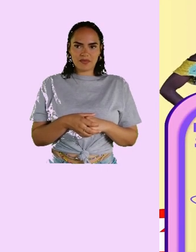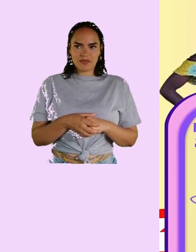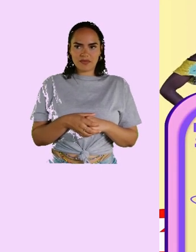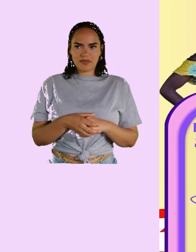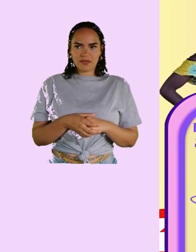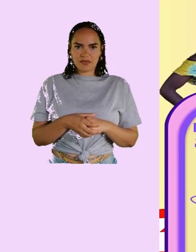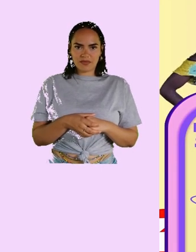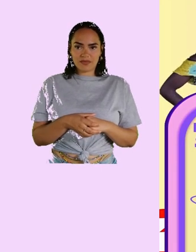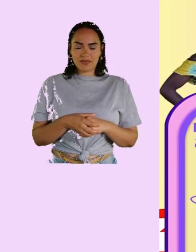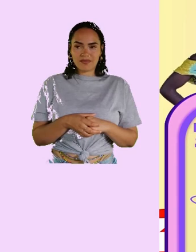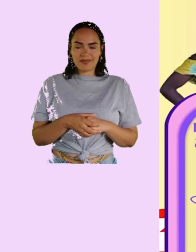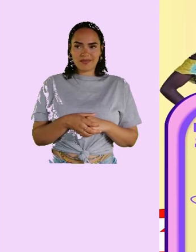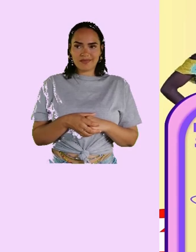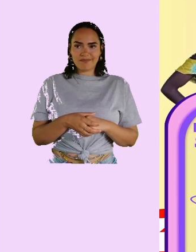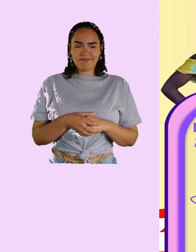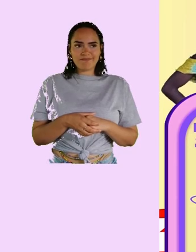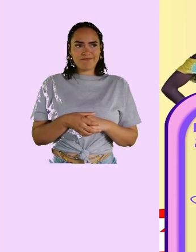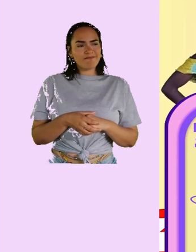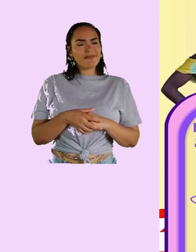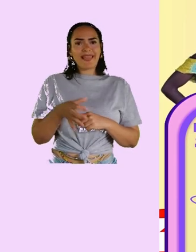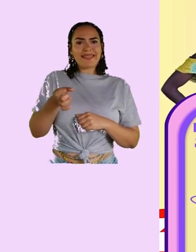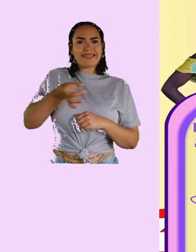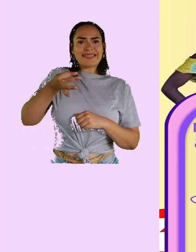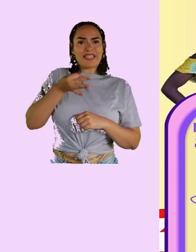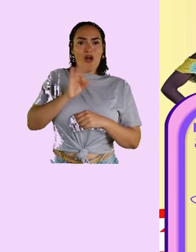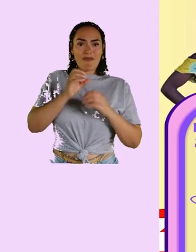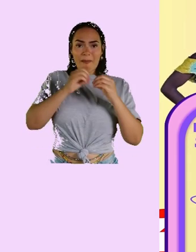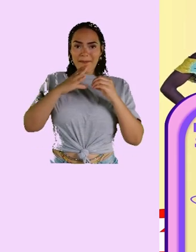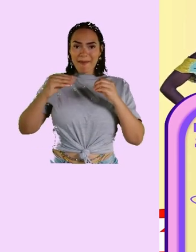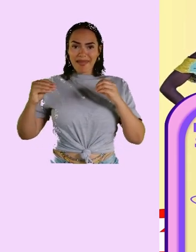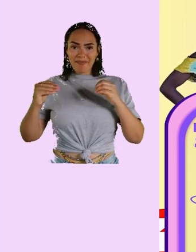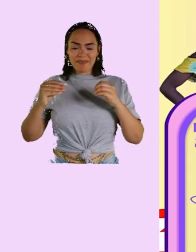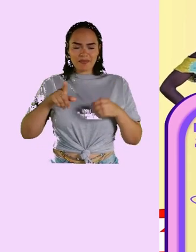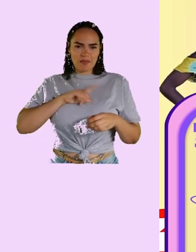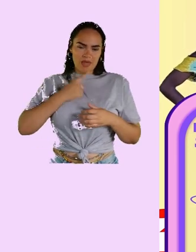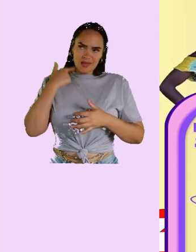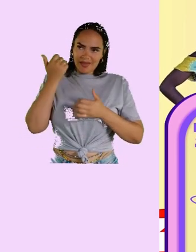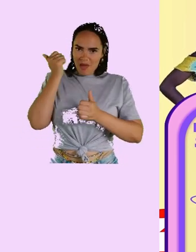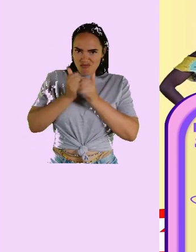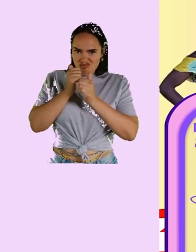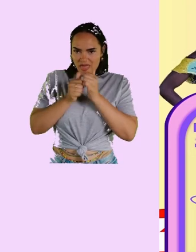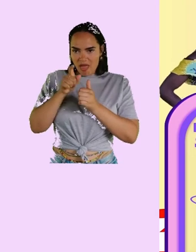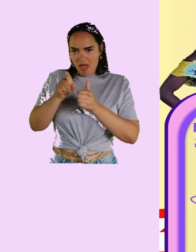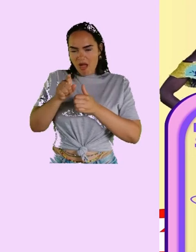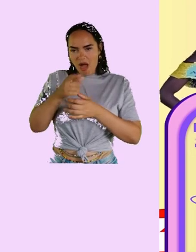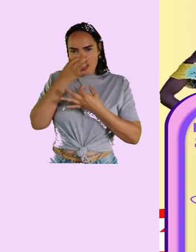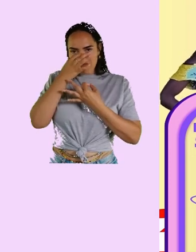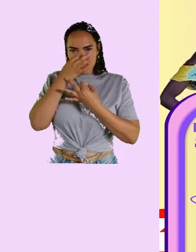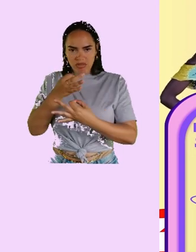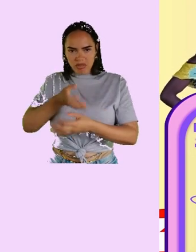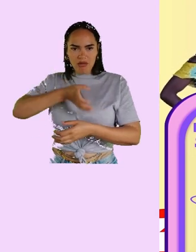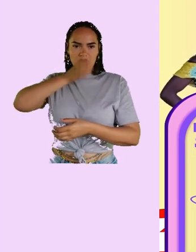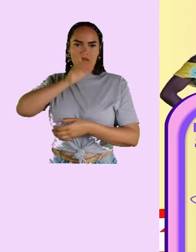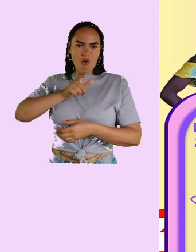capita? The People's Republic of Birmingham, because my brother alone massively inflates the data.